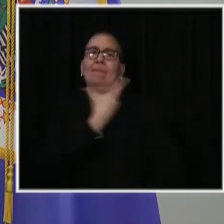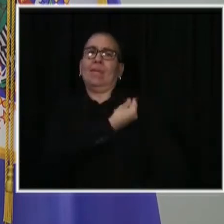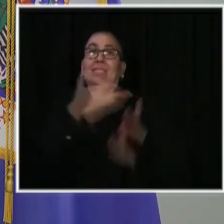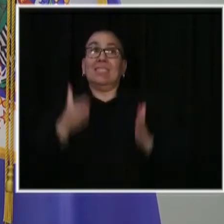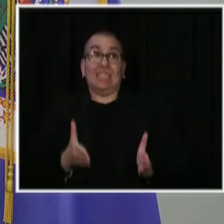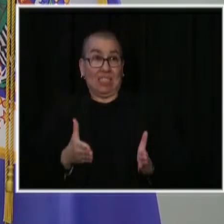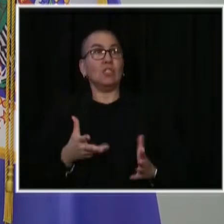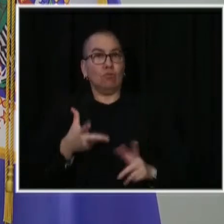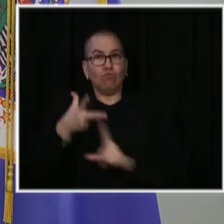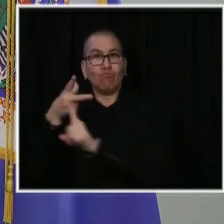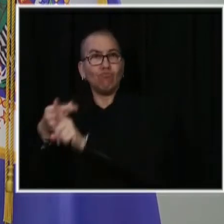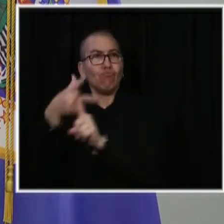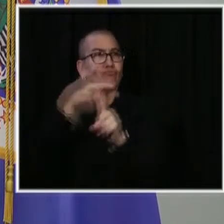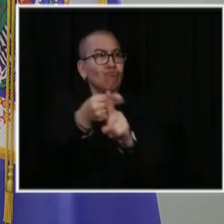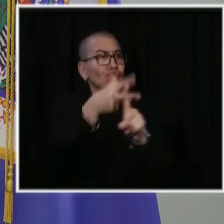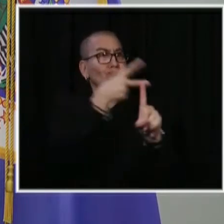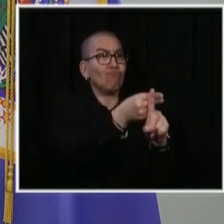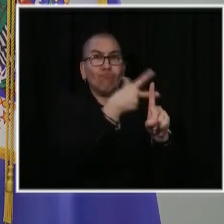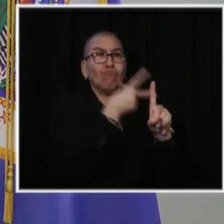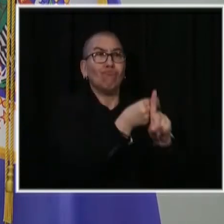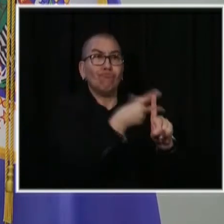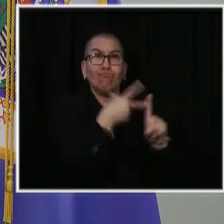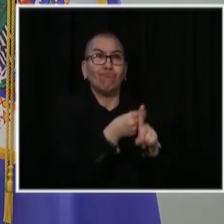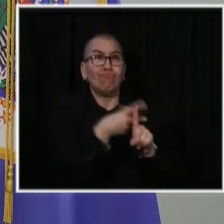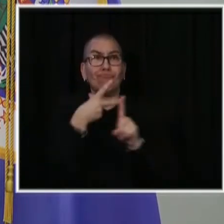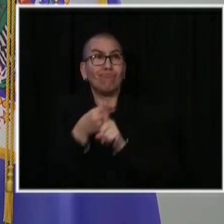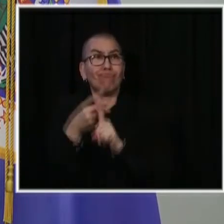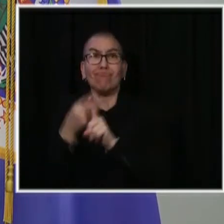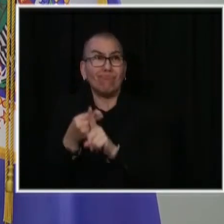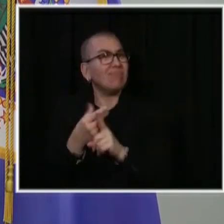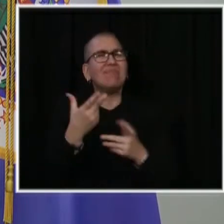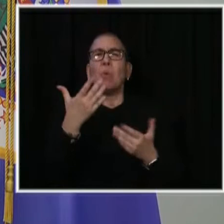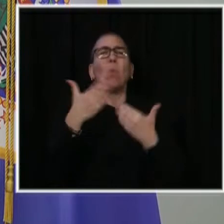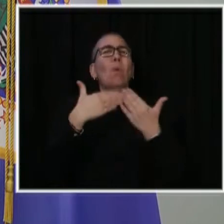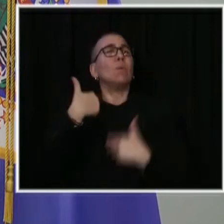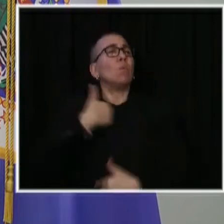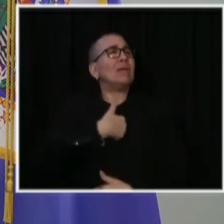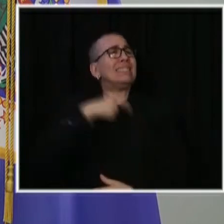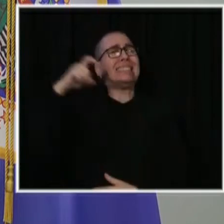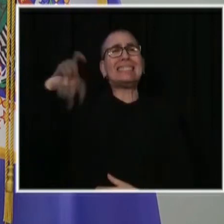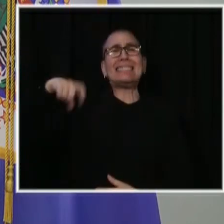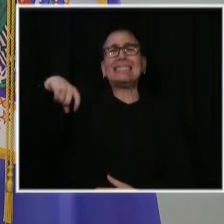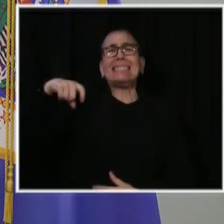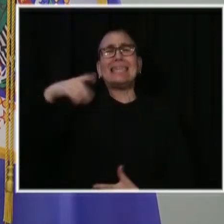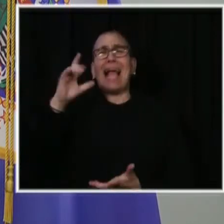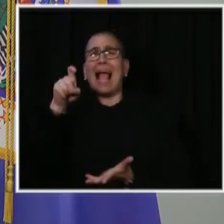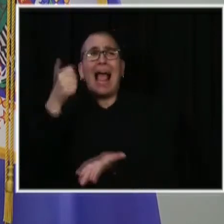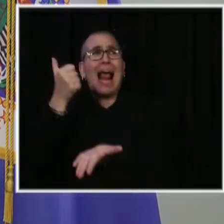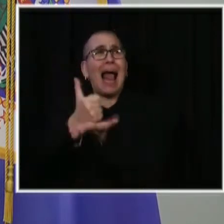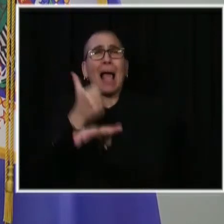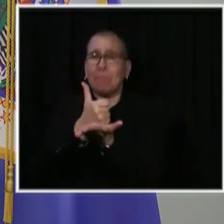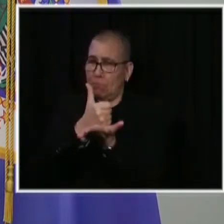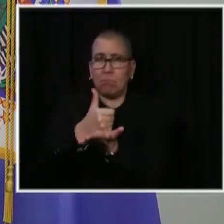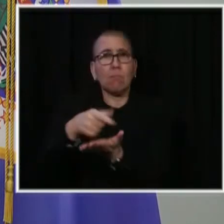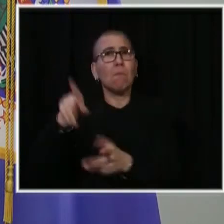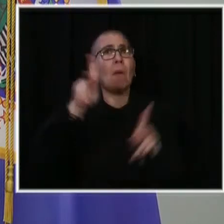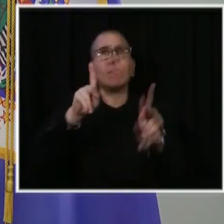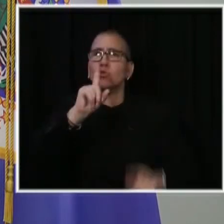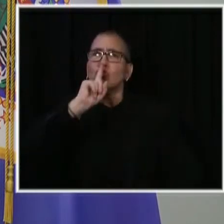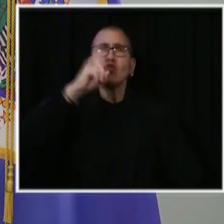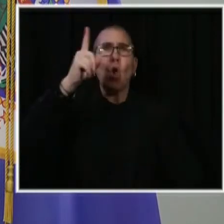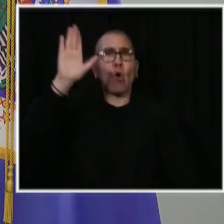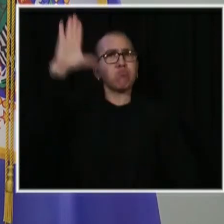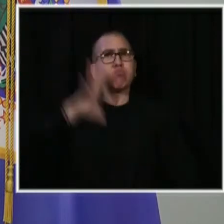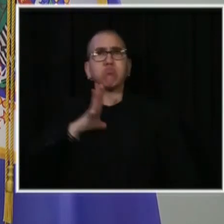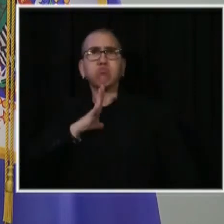this pandemic behind us. And every single time we have asked for help, the business community and workers have answered. We are incredibly fortunate